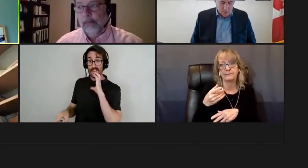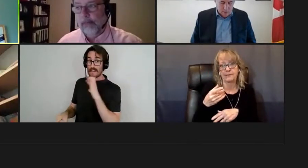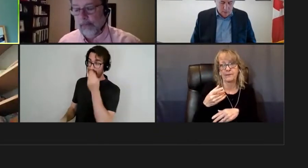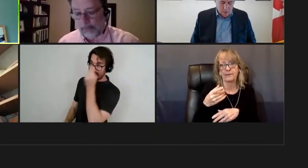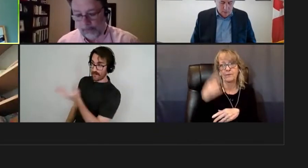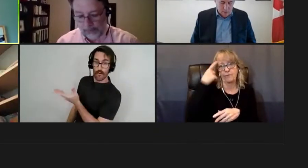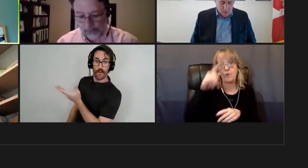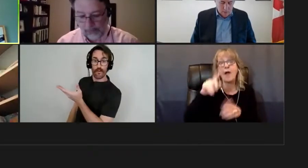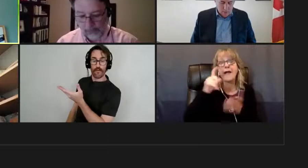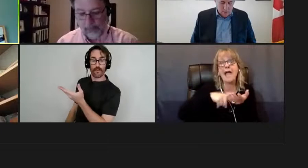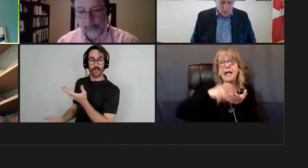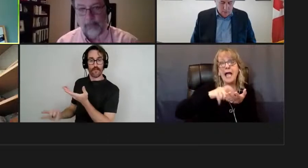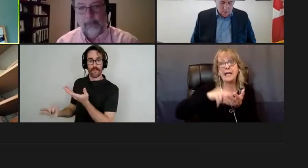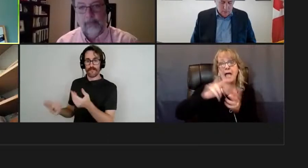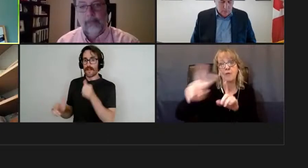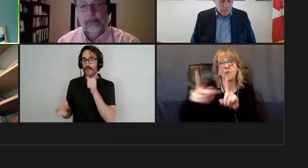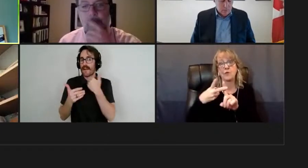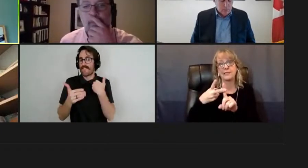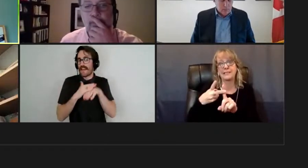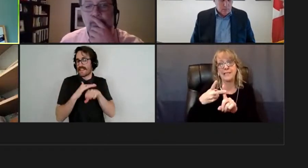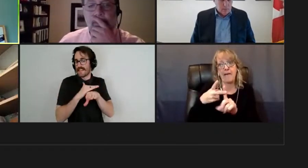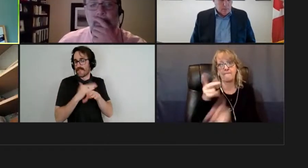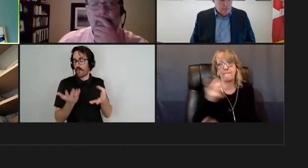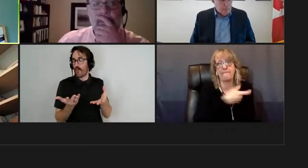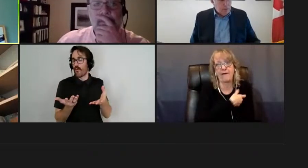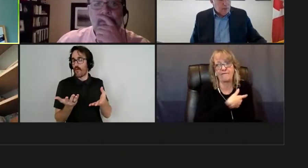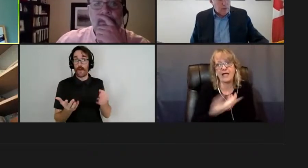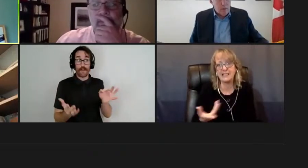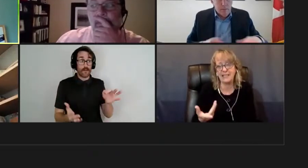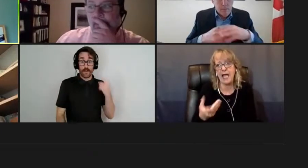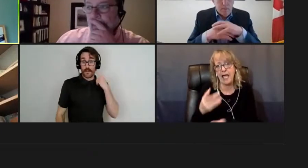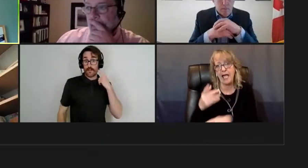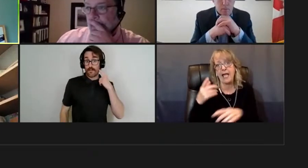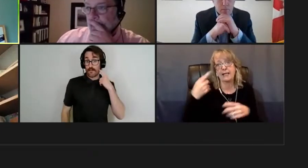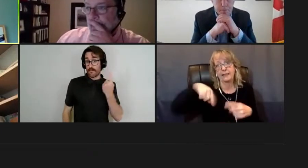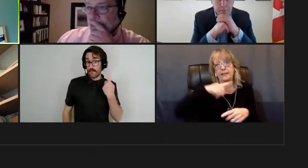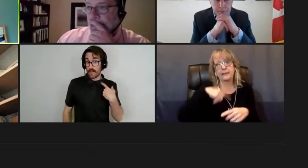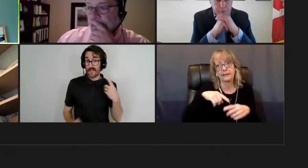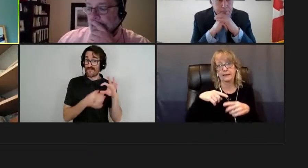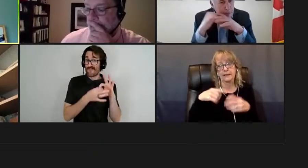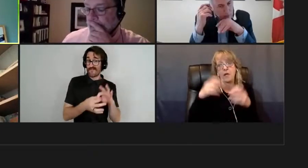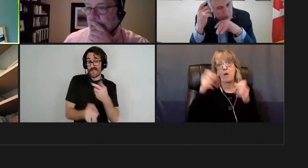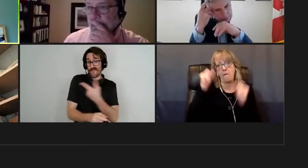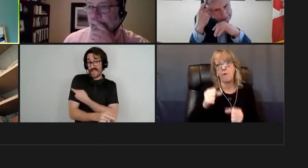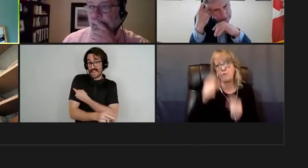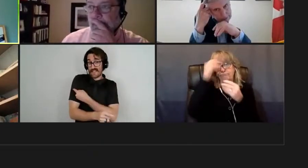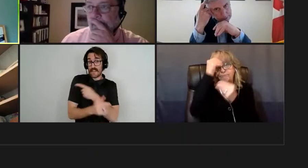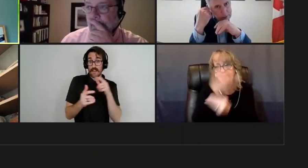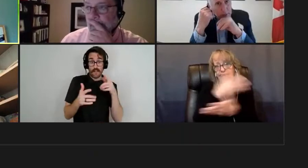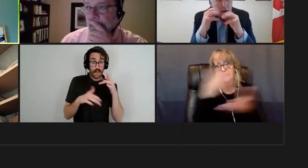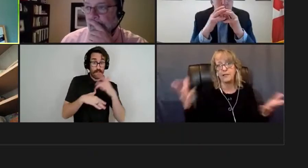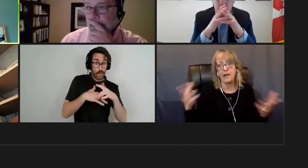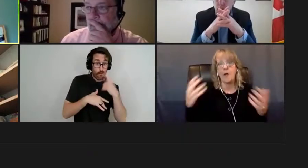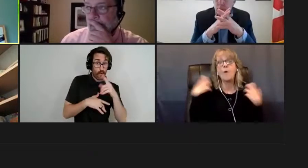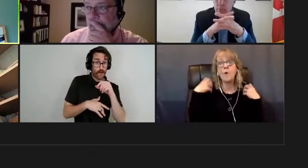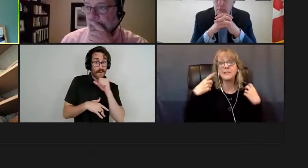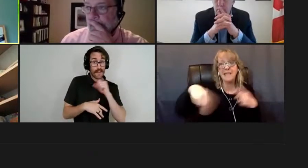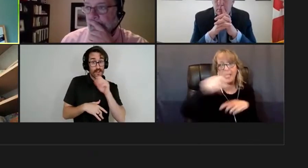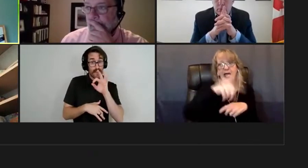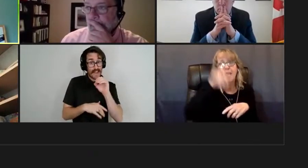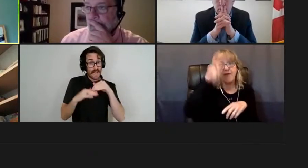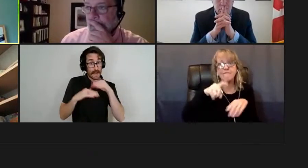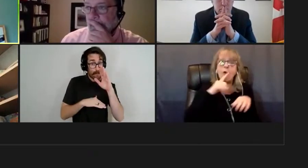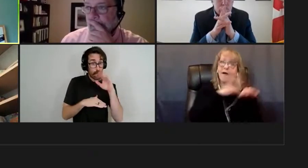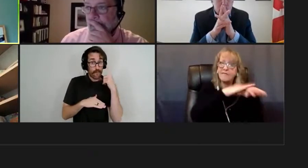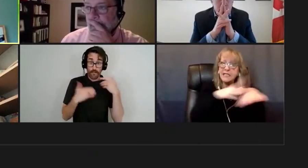I think that's a message we can share as counselors as well, to look out for the more senior members of our community and help to keep